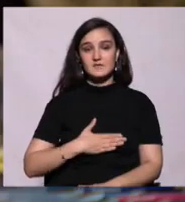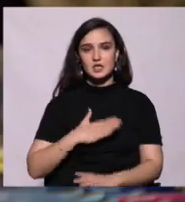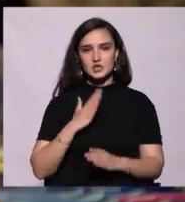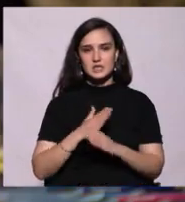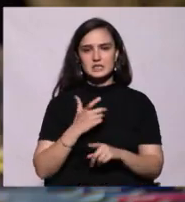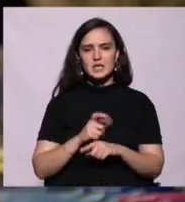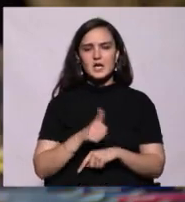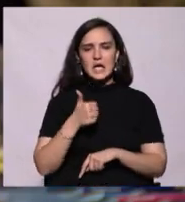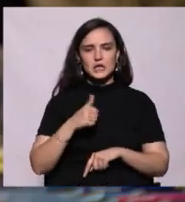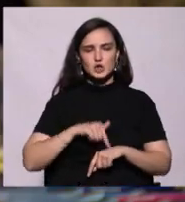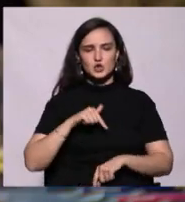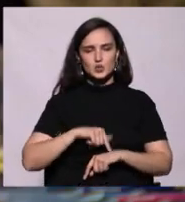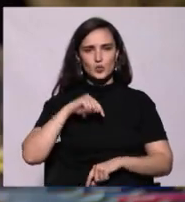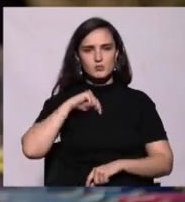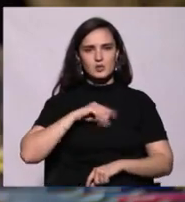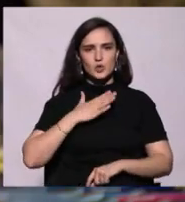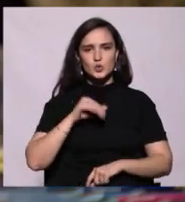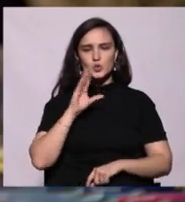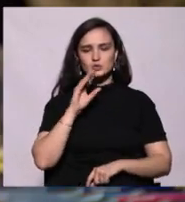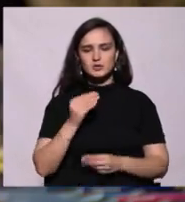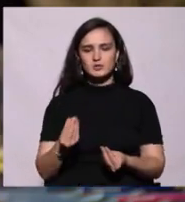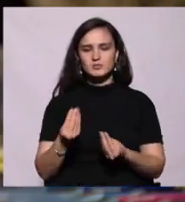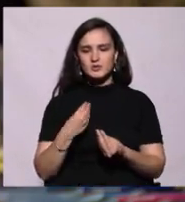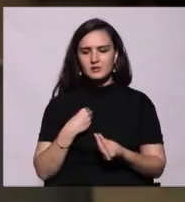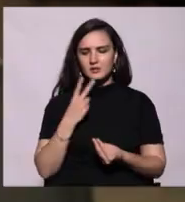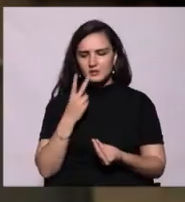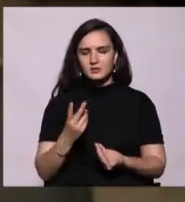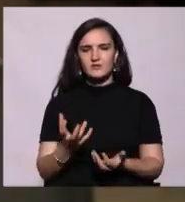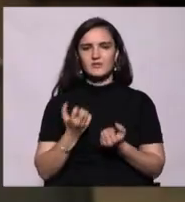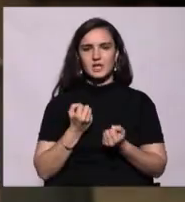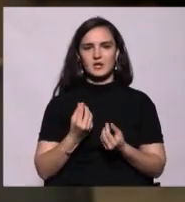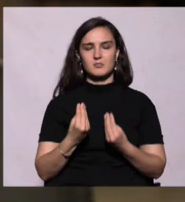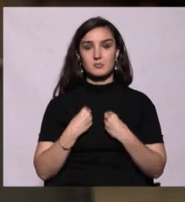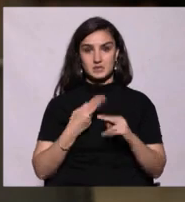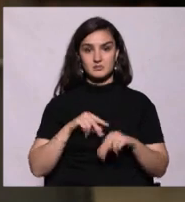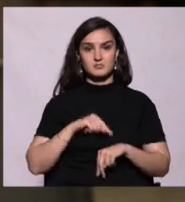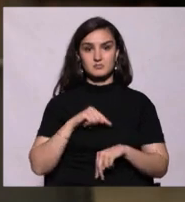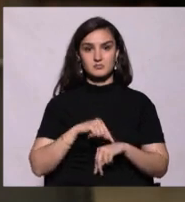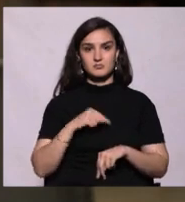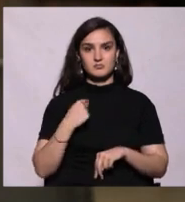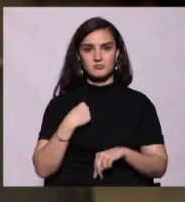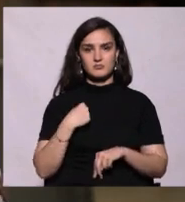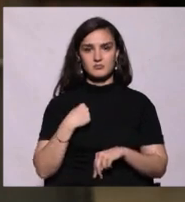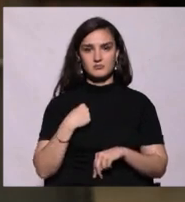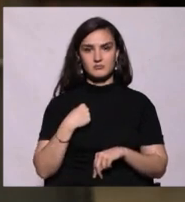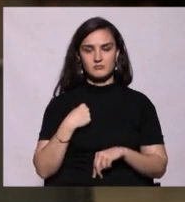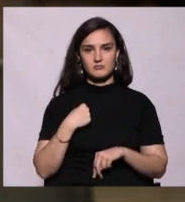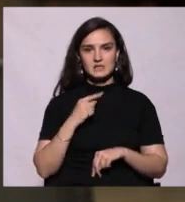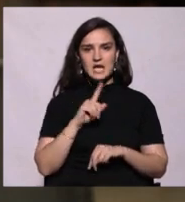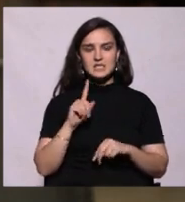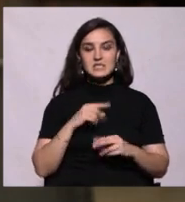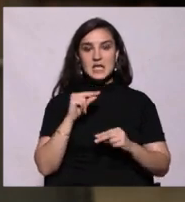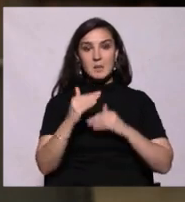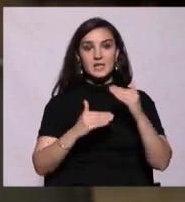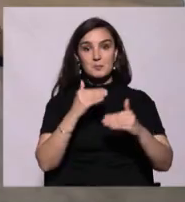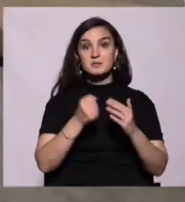a good feeling you have when you get something you want. Does it mean that the feeling that I get while I achieve